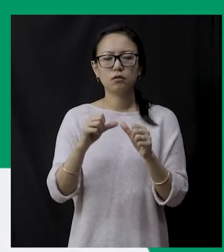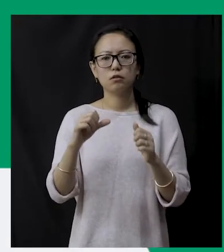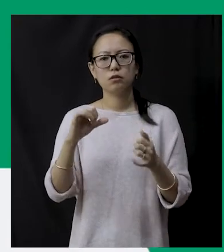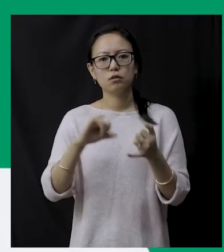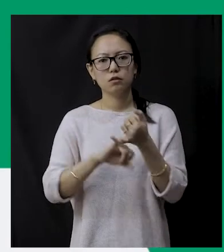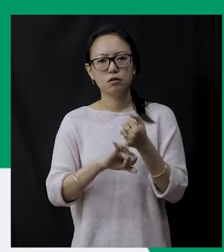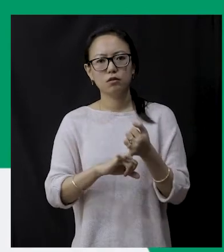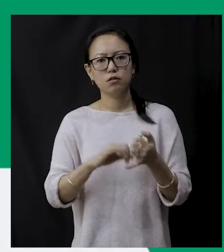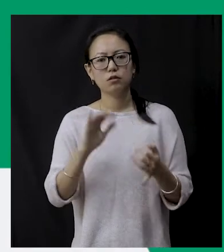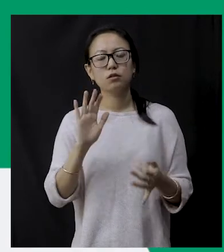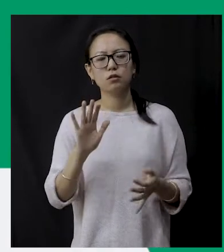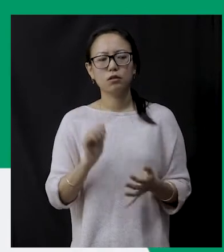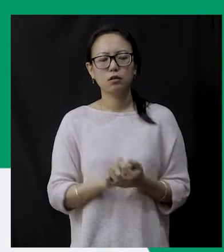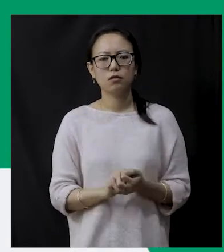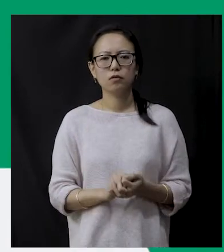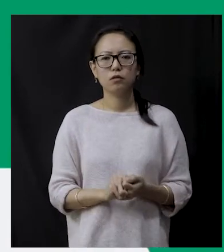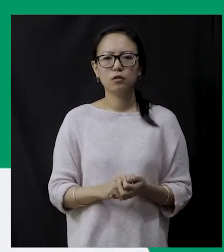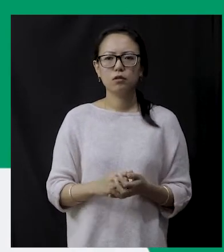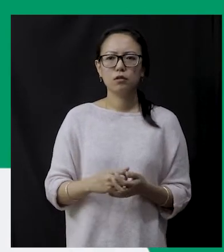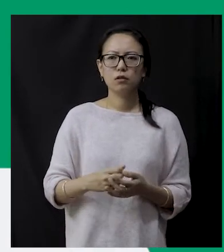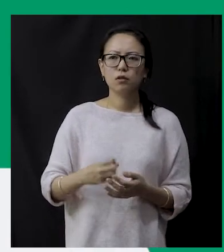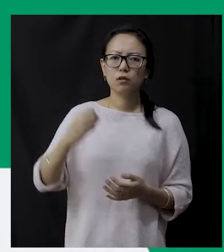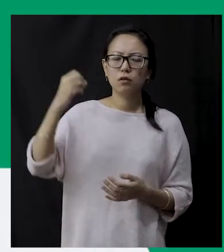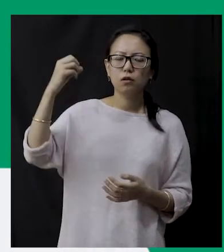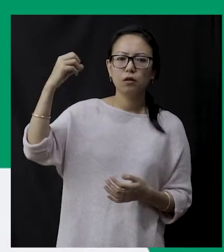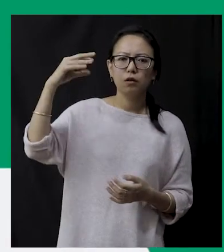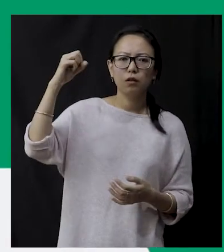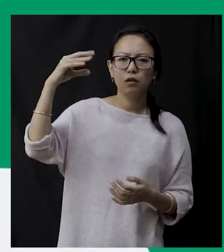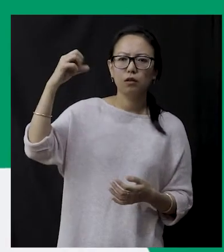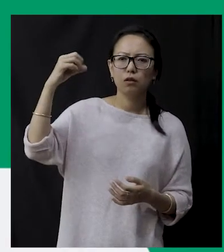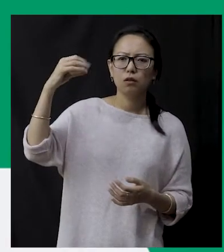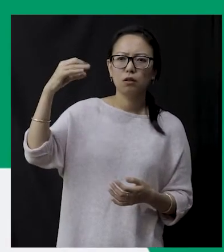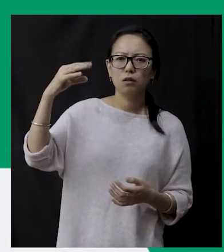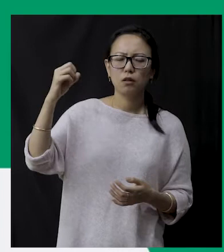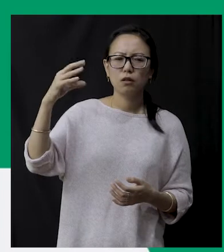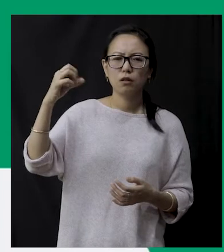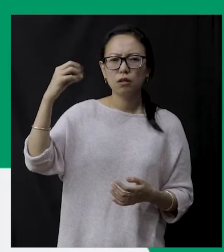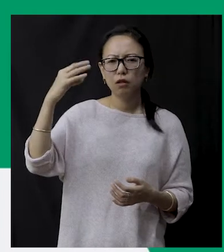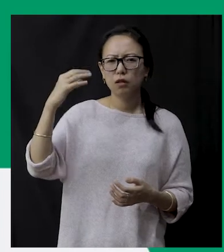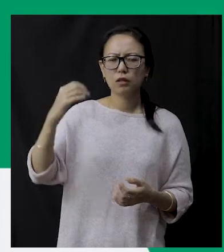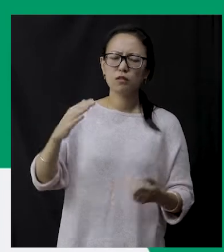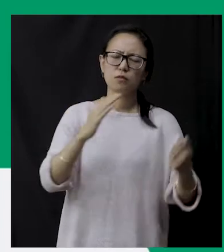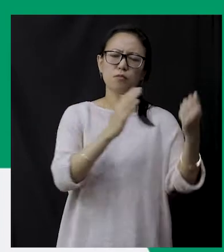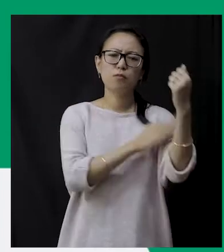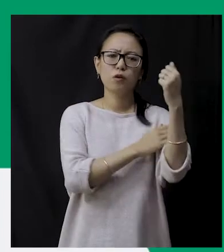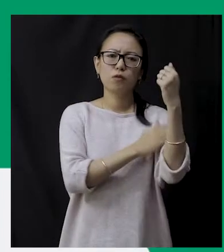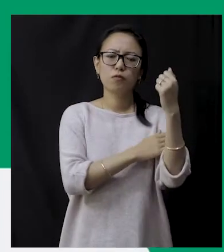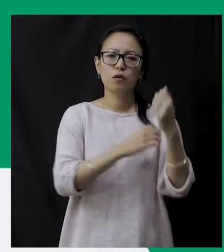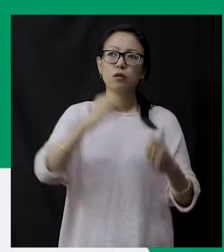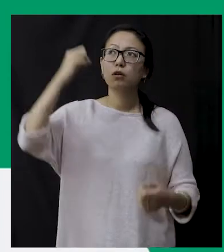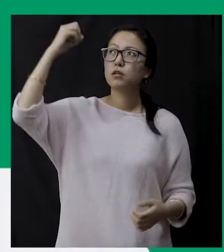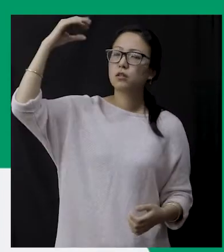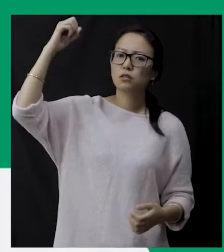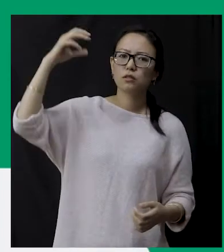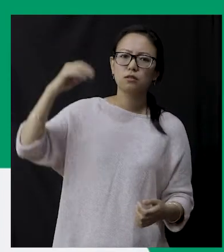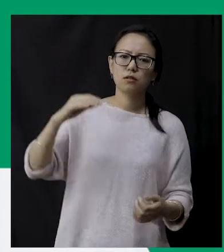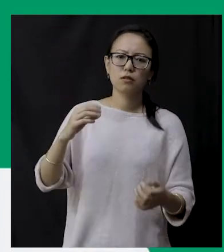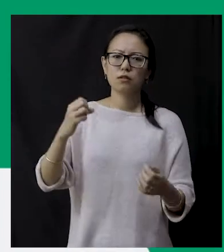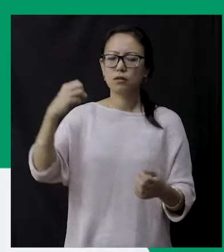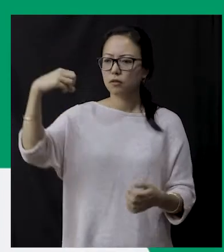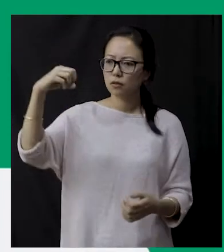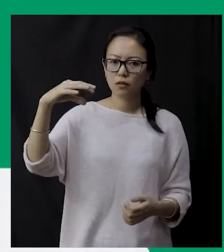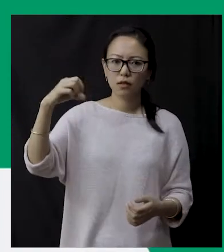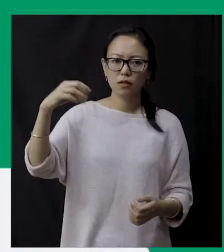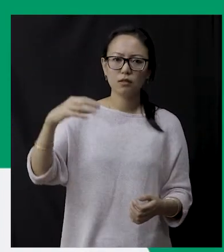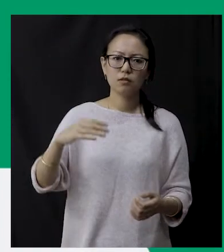And the light is very, very, very bright. Okay, the light